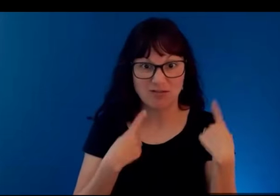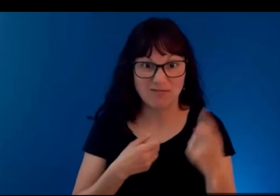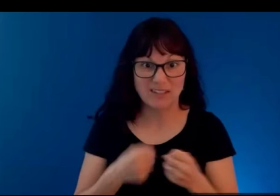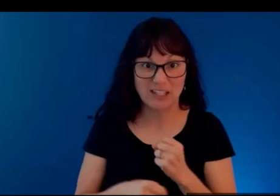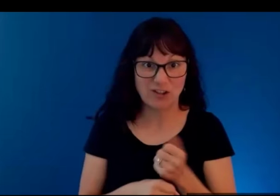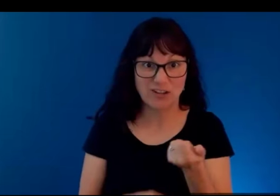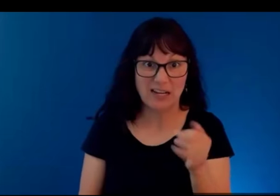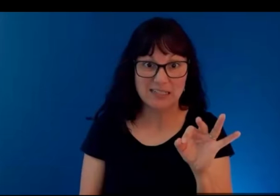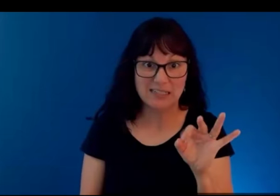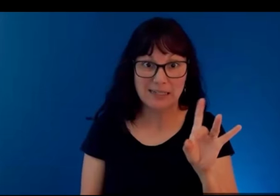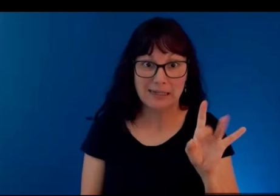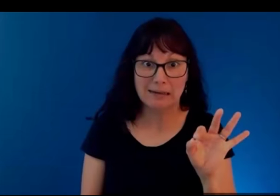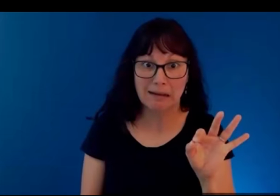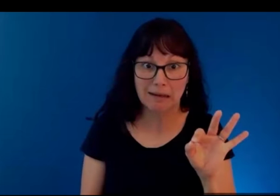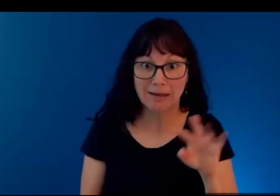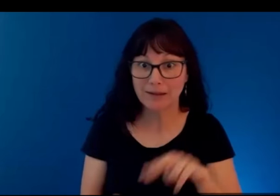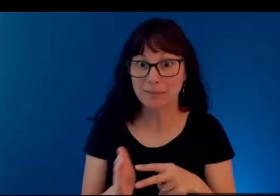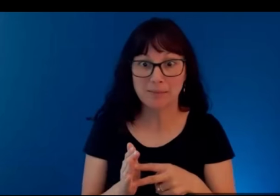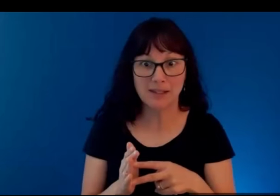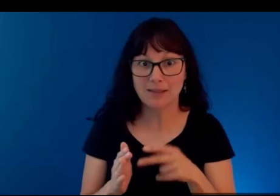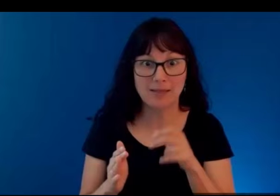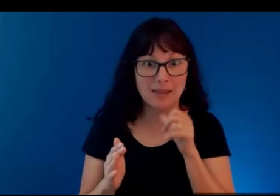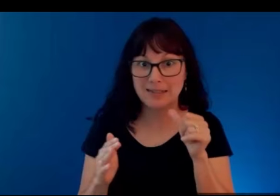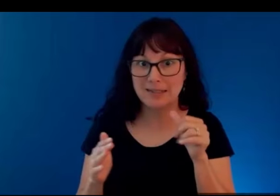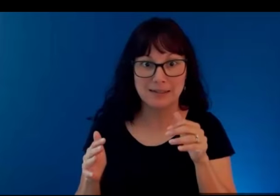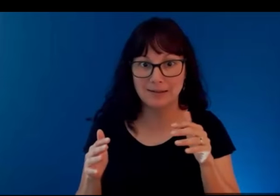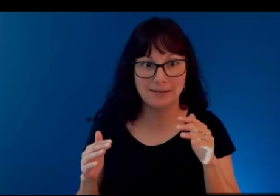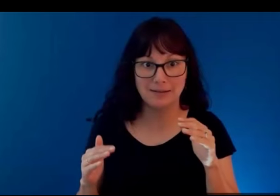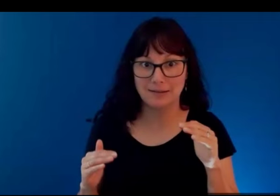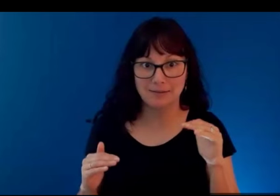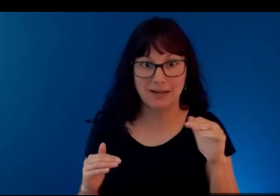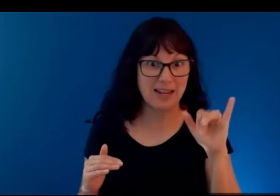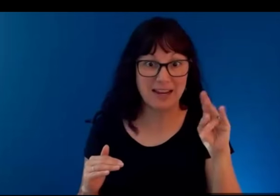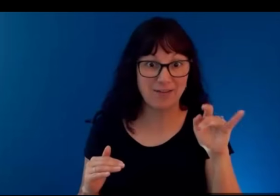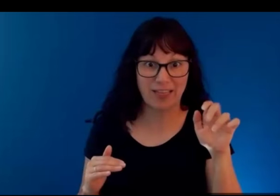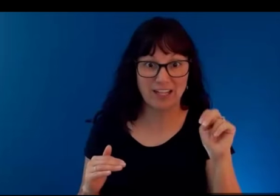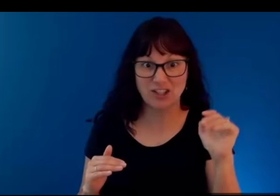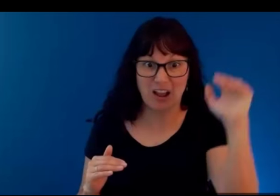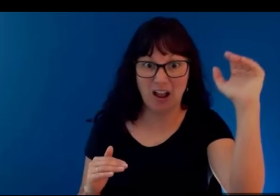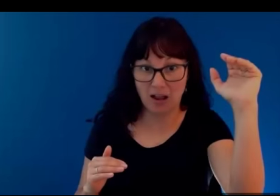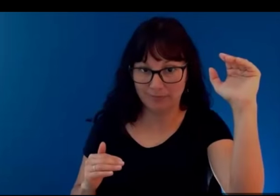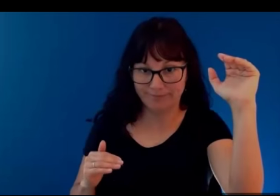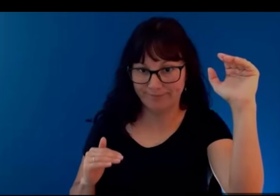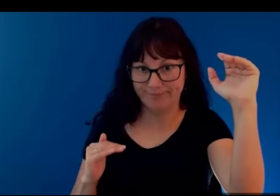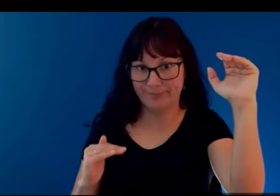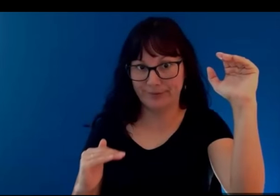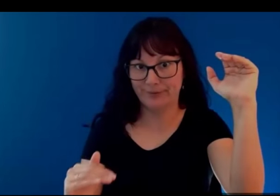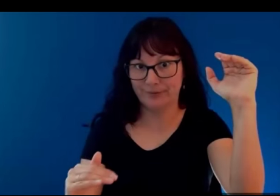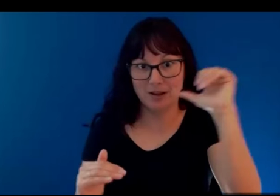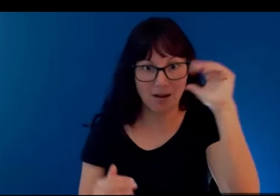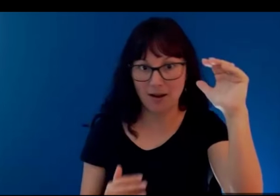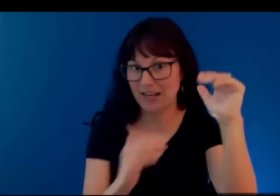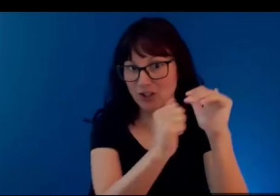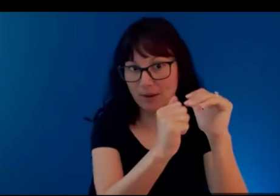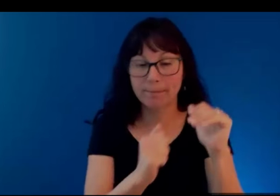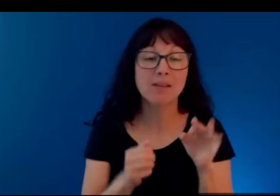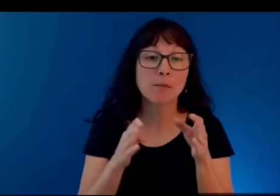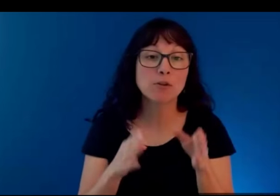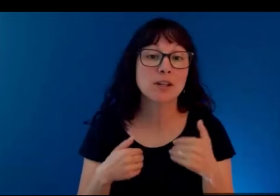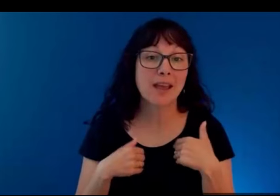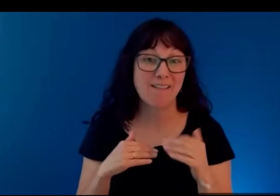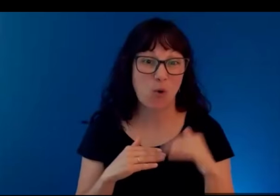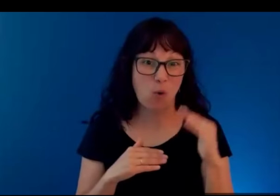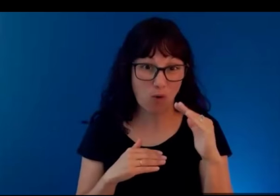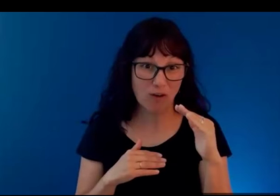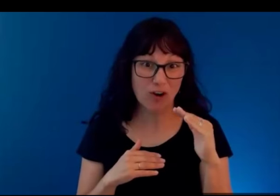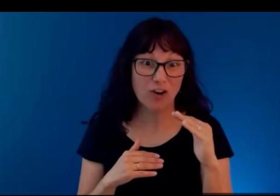1989, so they definitely have not kept up with inflation. But if an individual has more resources than their